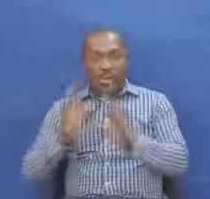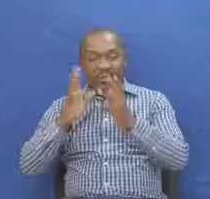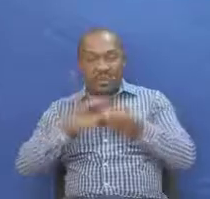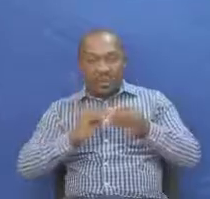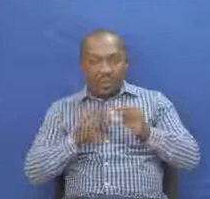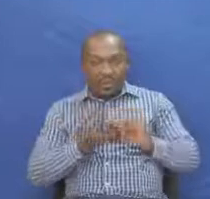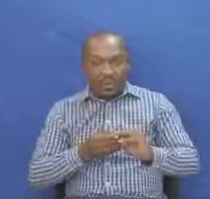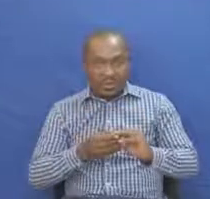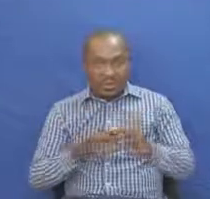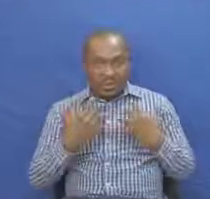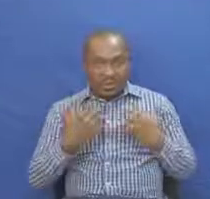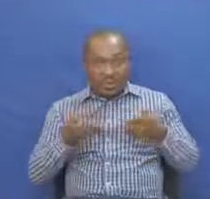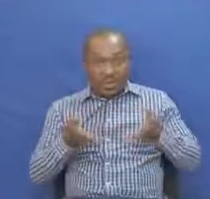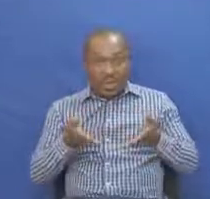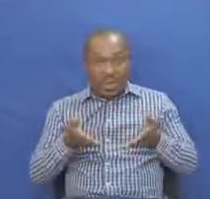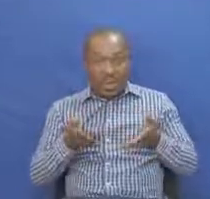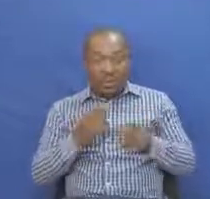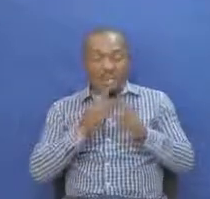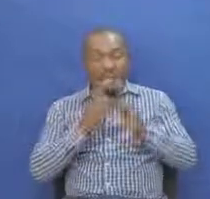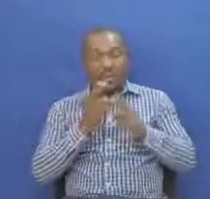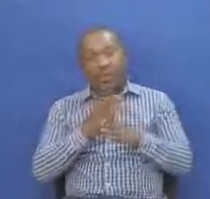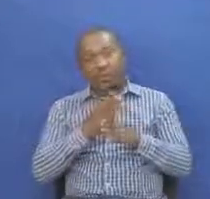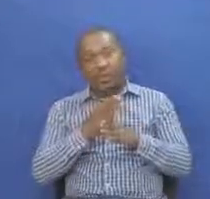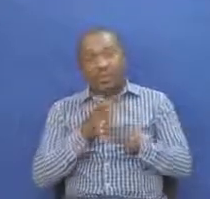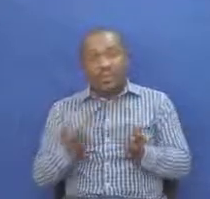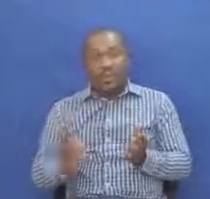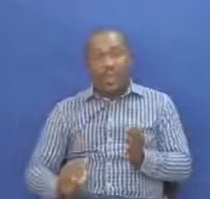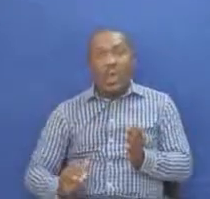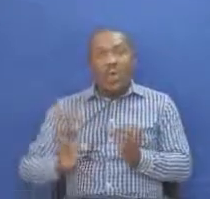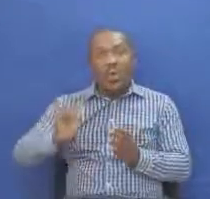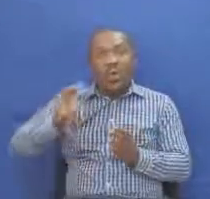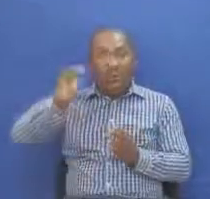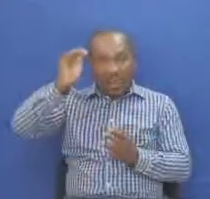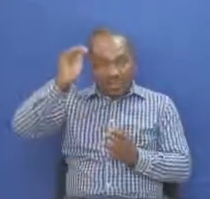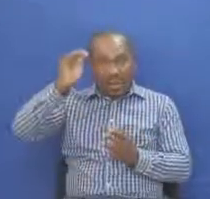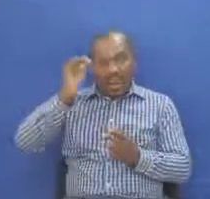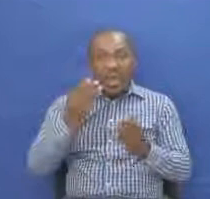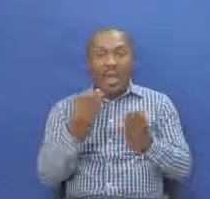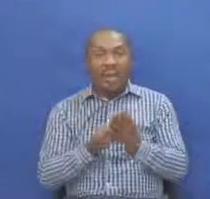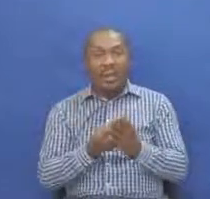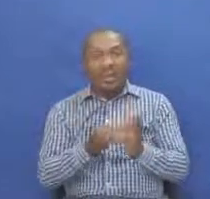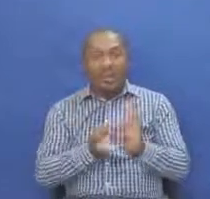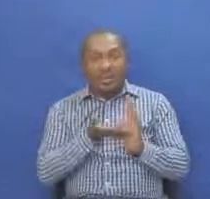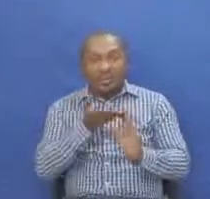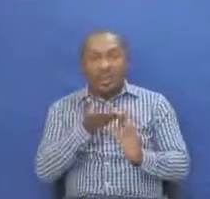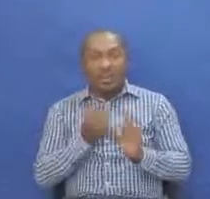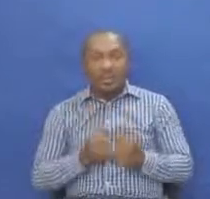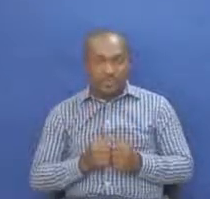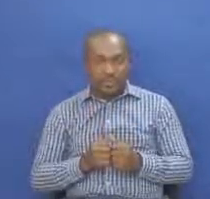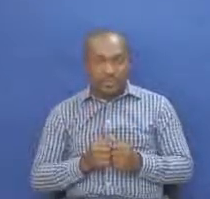development. Also, growth can be defined in many ways depending on which aspect someone wants to talk